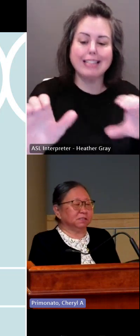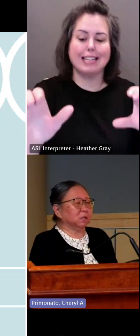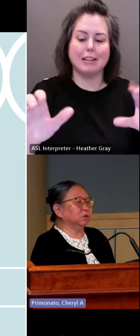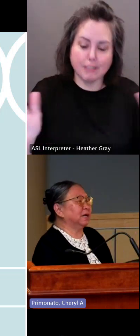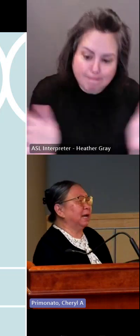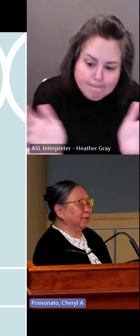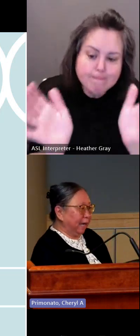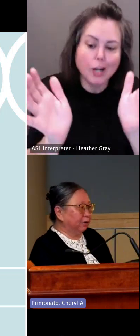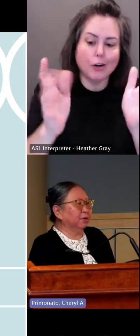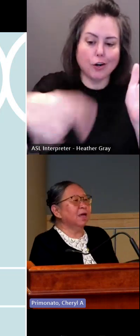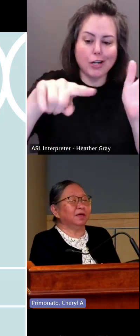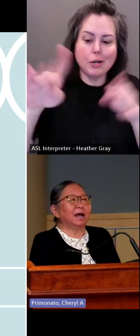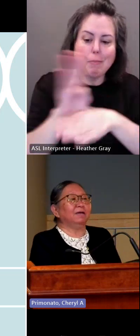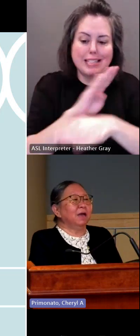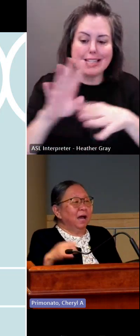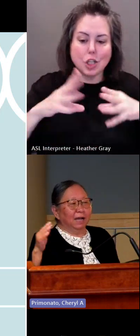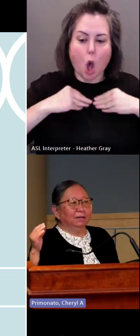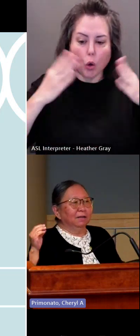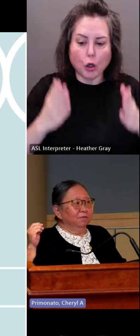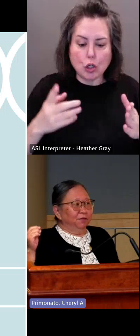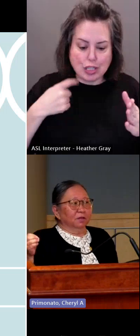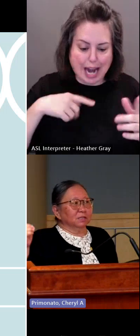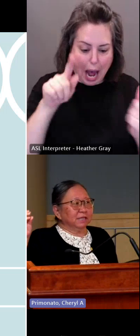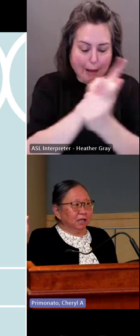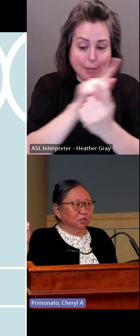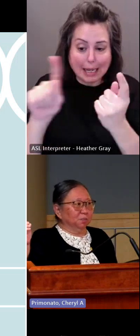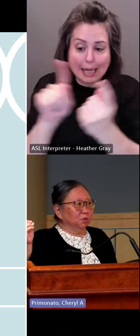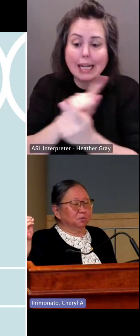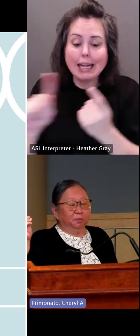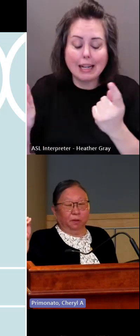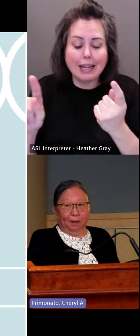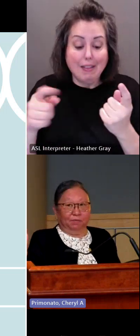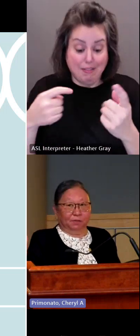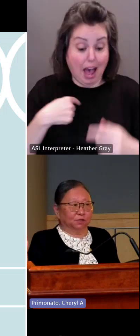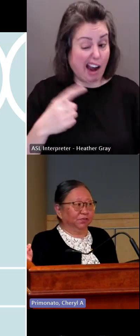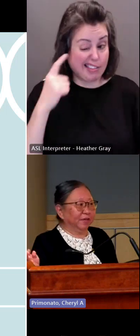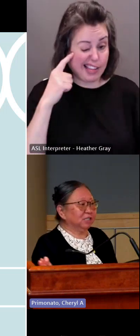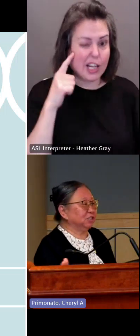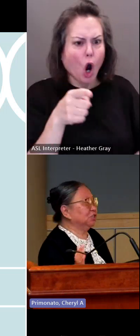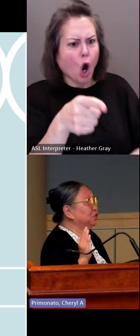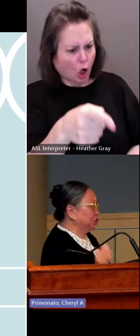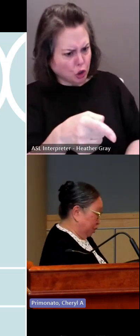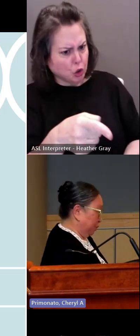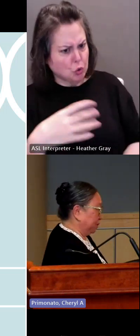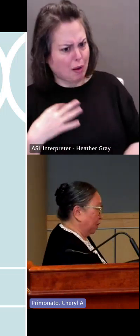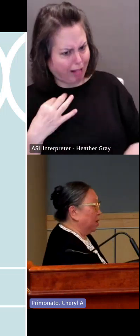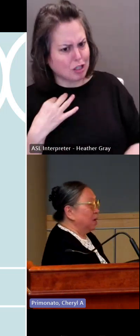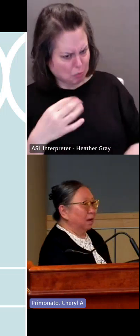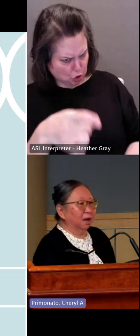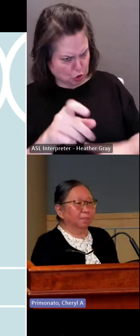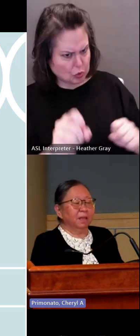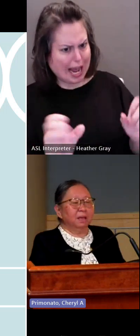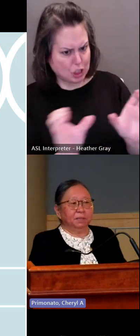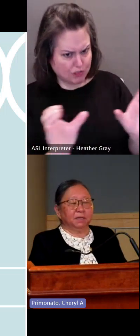every business owner that I encounter that I feel is eligible to apply for certification to do